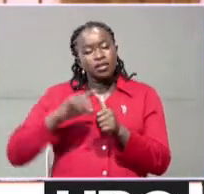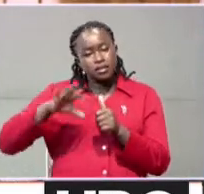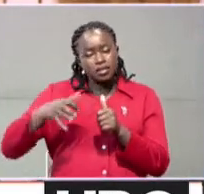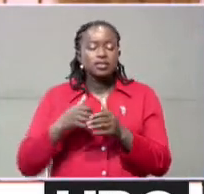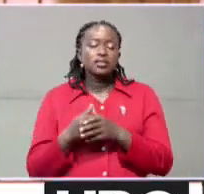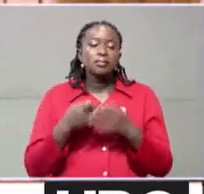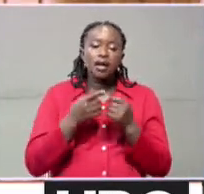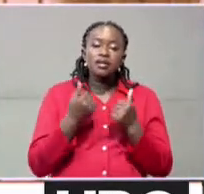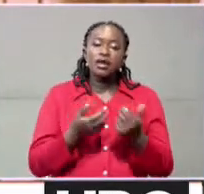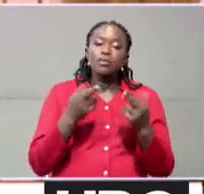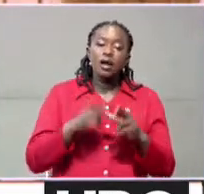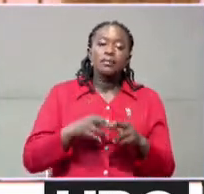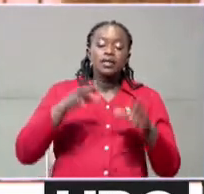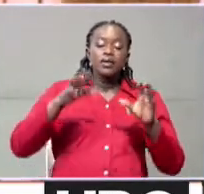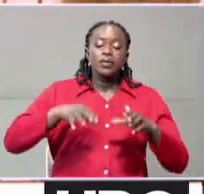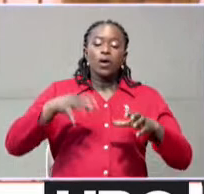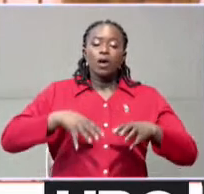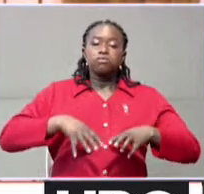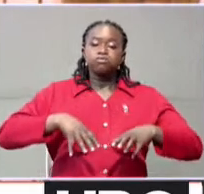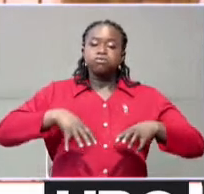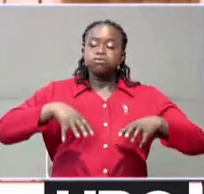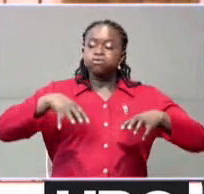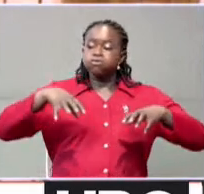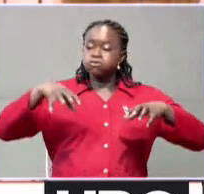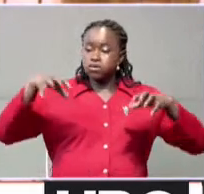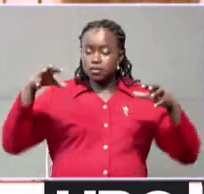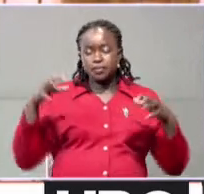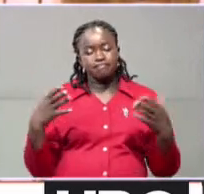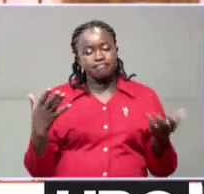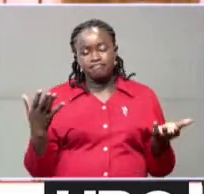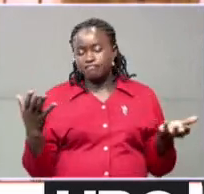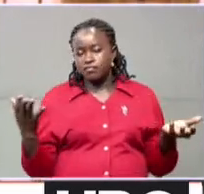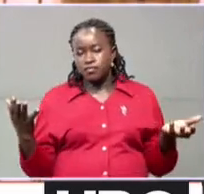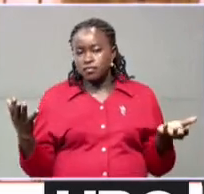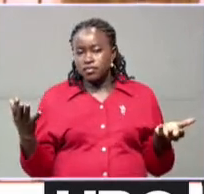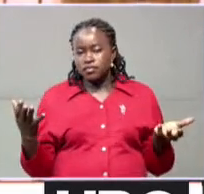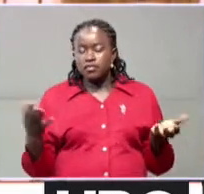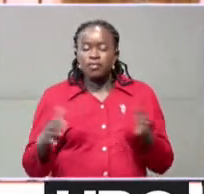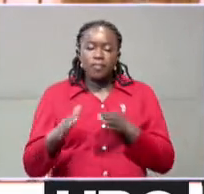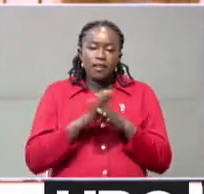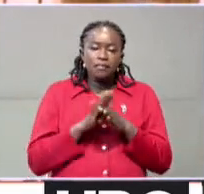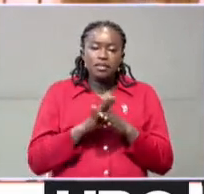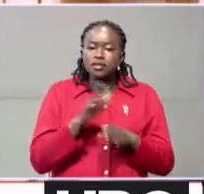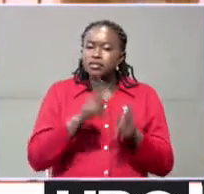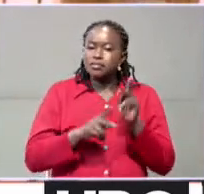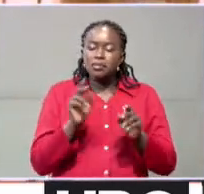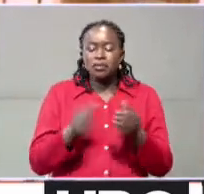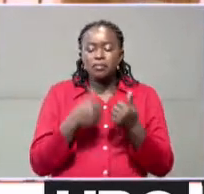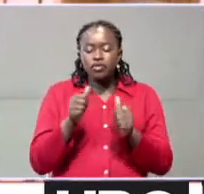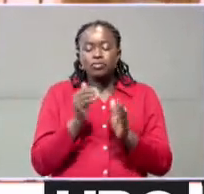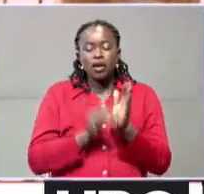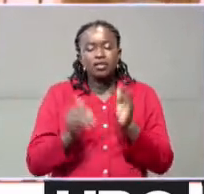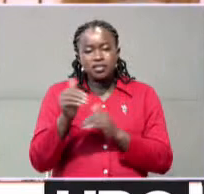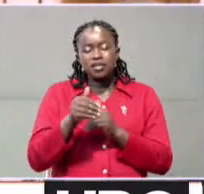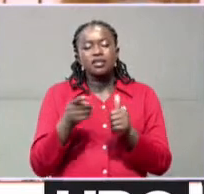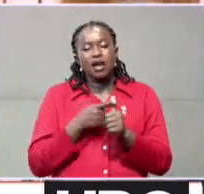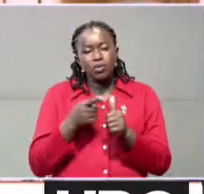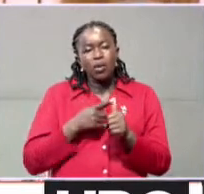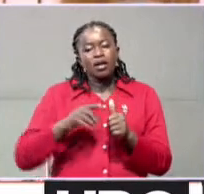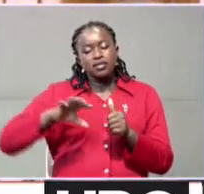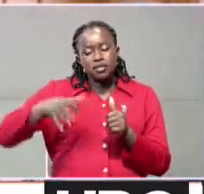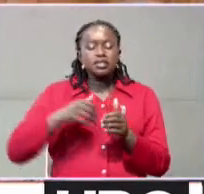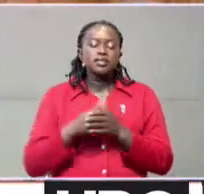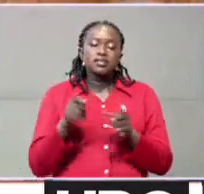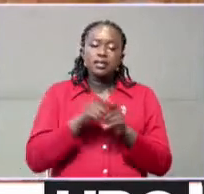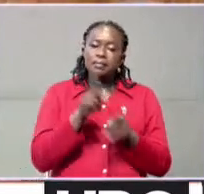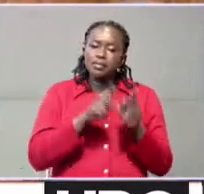the floods now the the the the traders cannot access our city and residents cannot access the